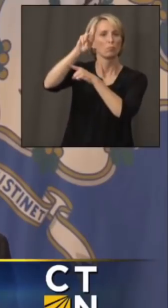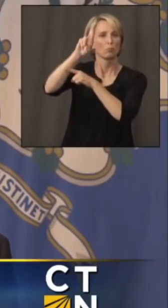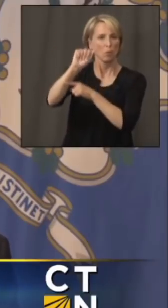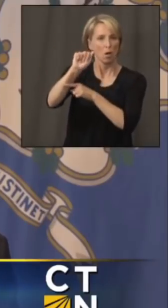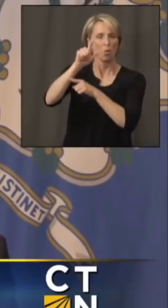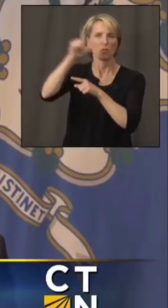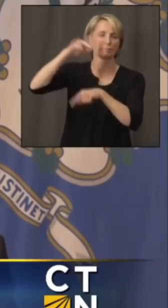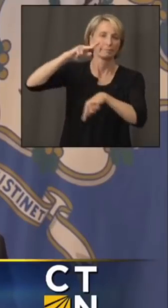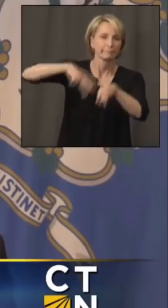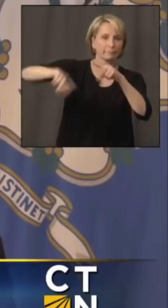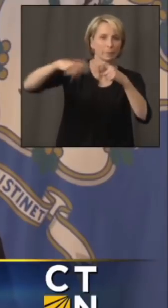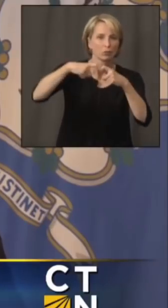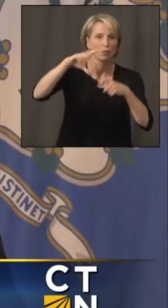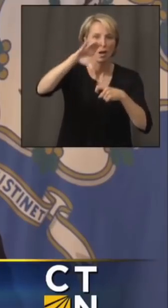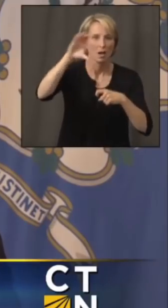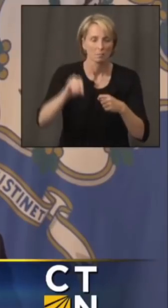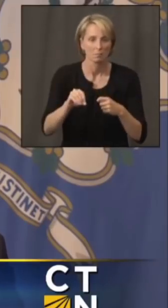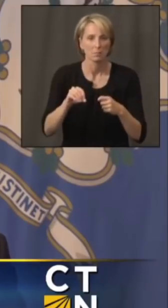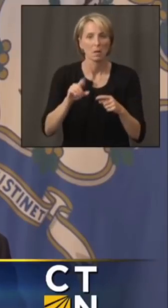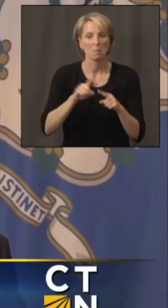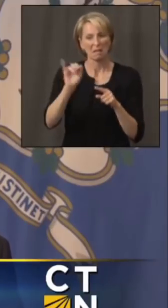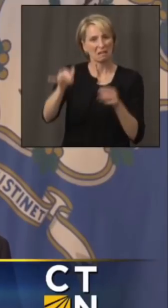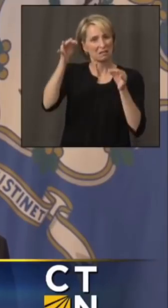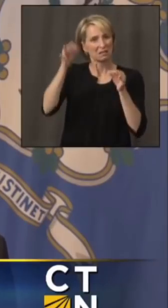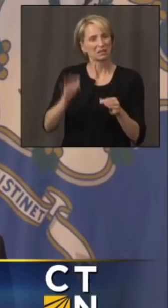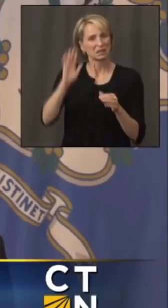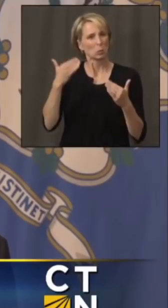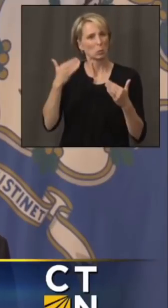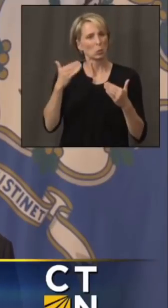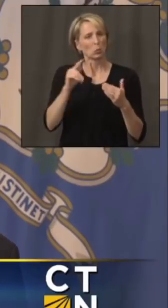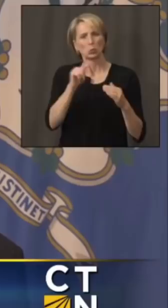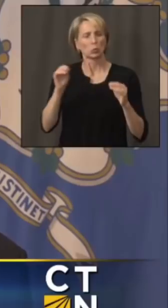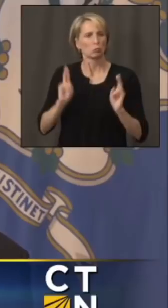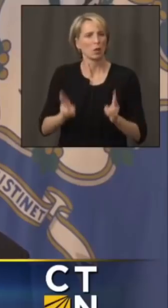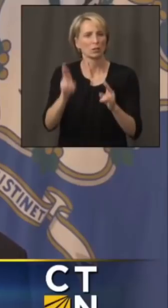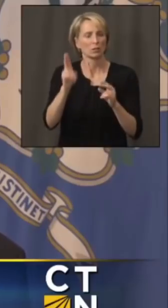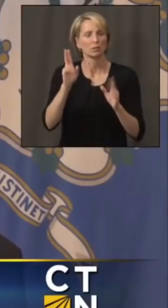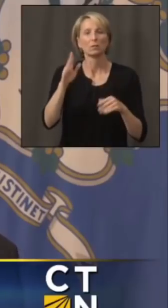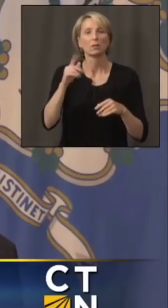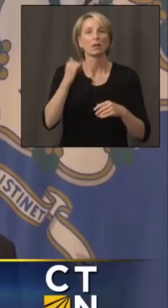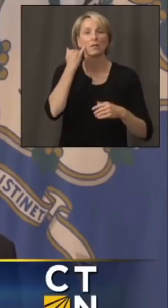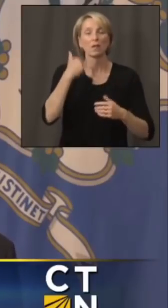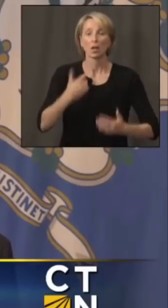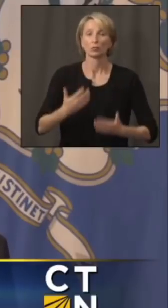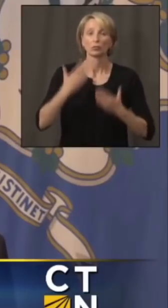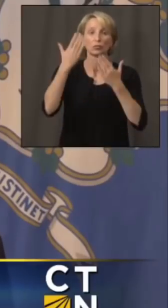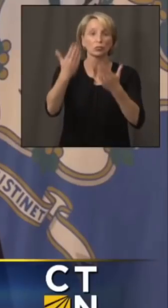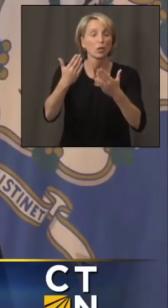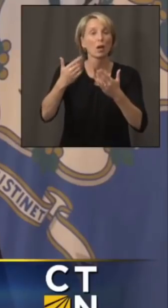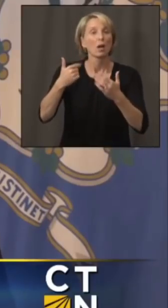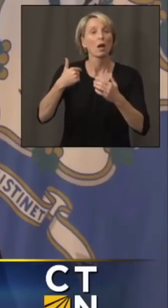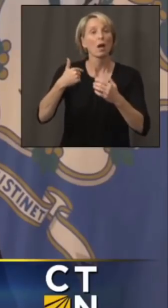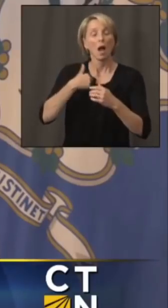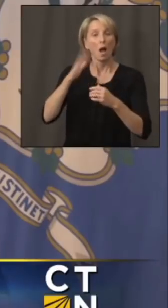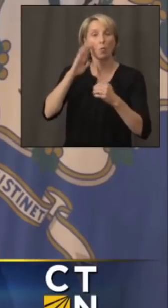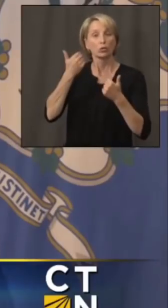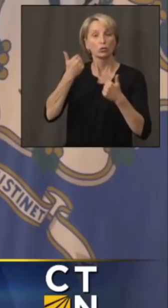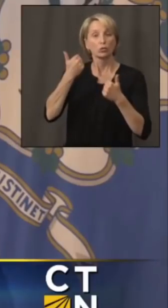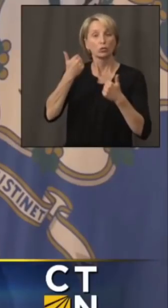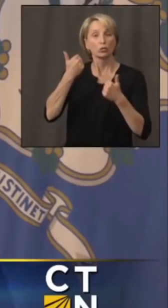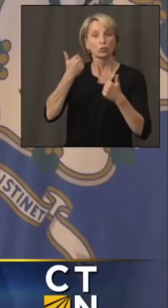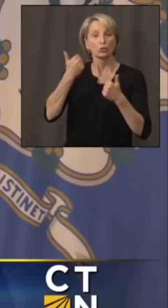aligned. Right now, if I'm the CEO of Eversource, I would probably try and raise revenues and cut expenses as much as I